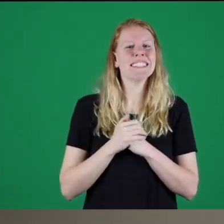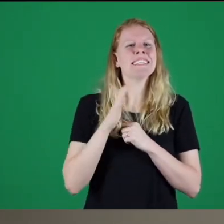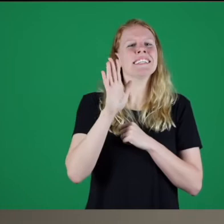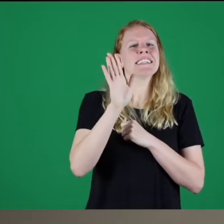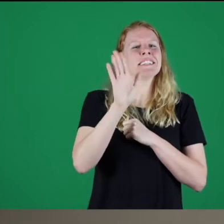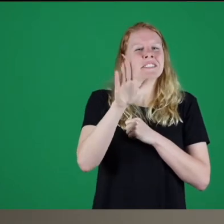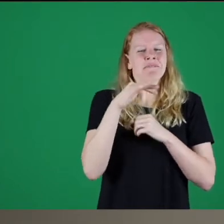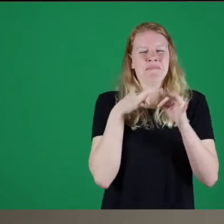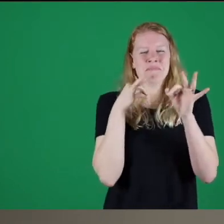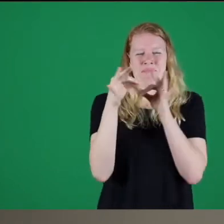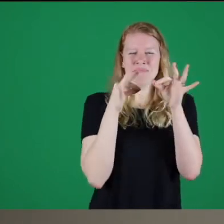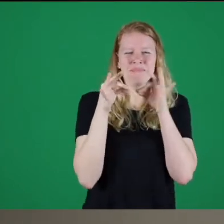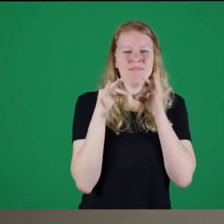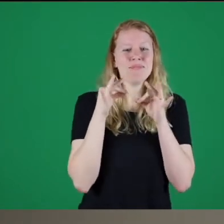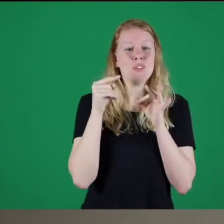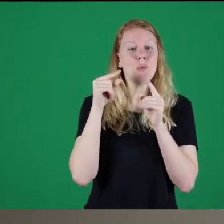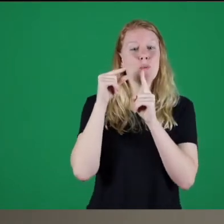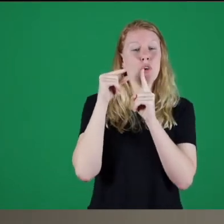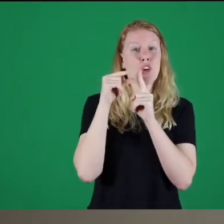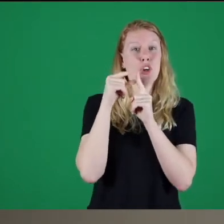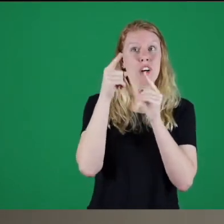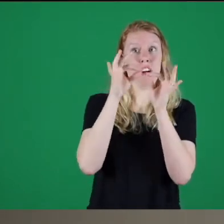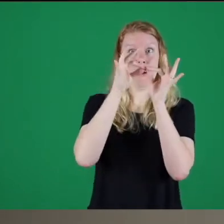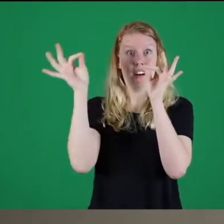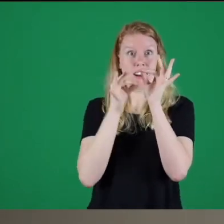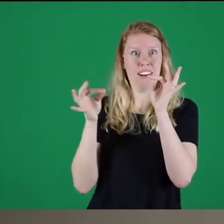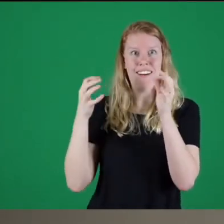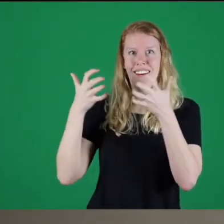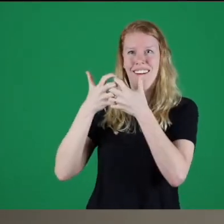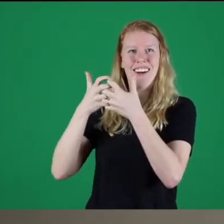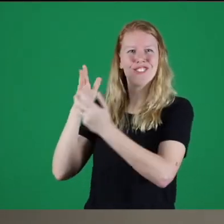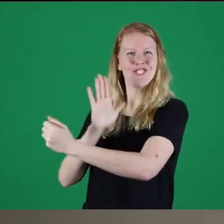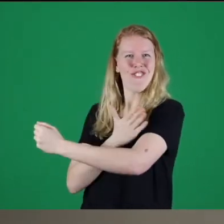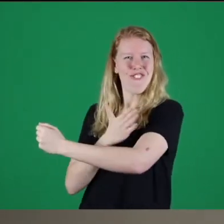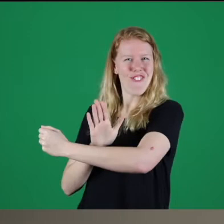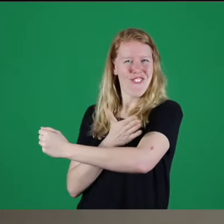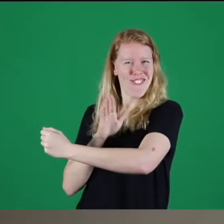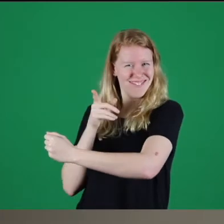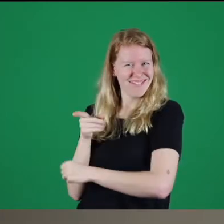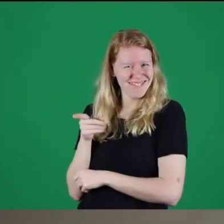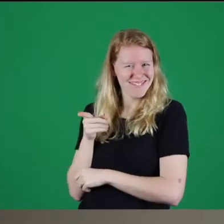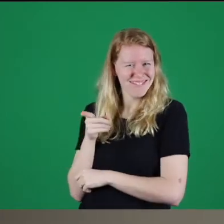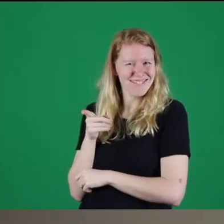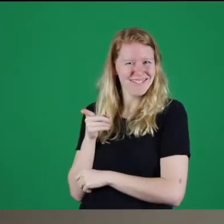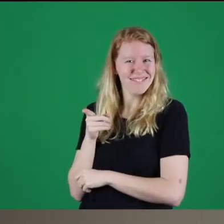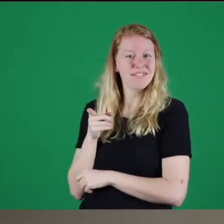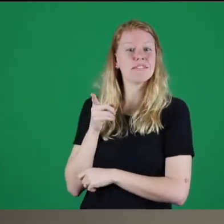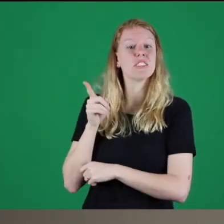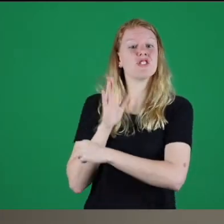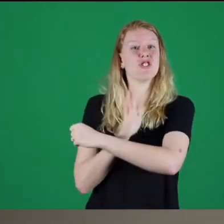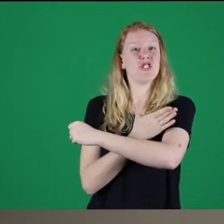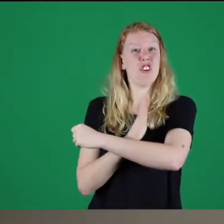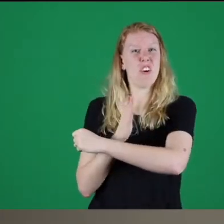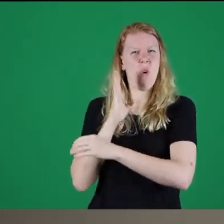Now let me tell you something. These words that you're saying belong to a song that is more than 800